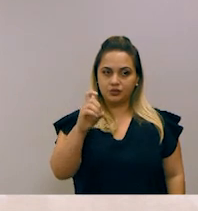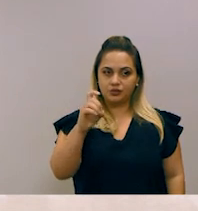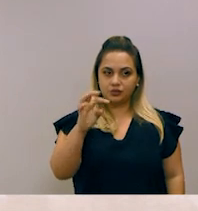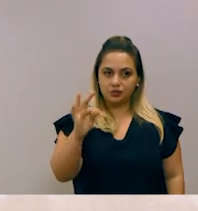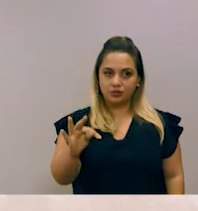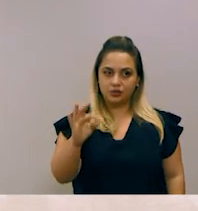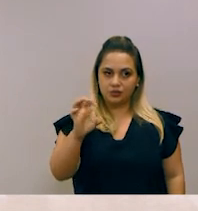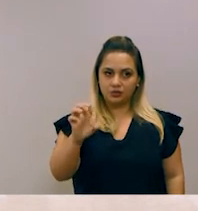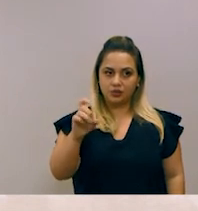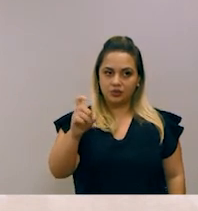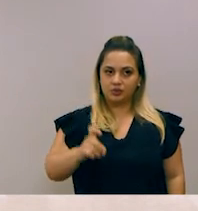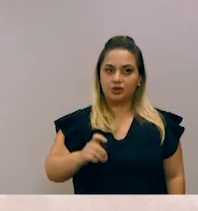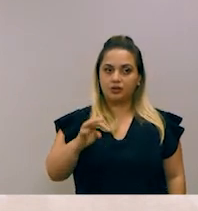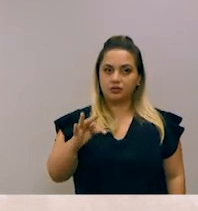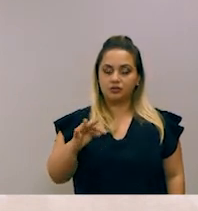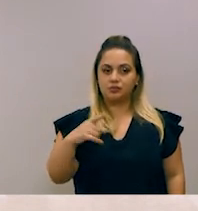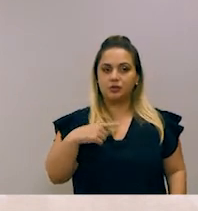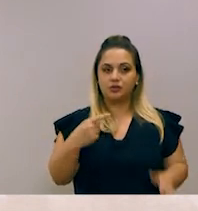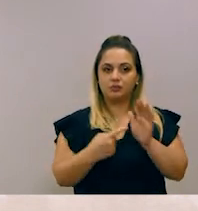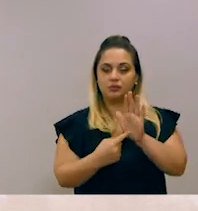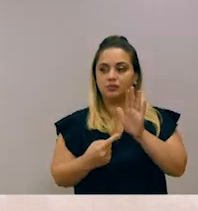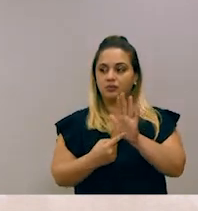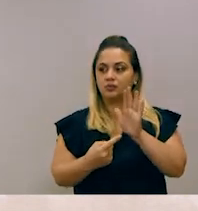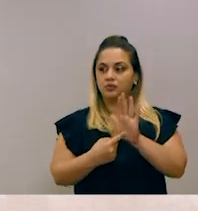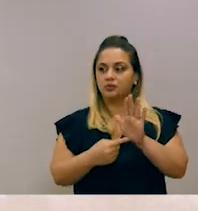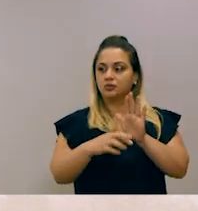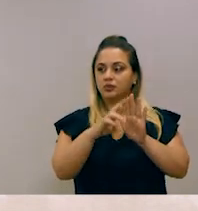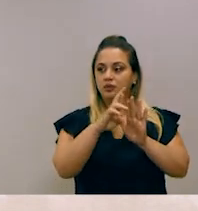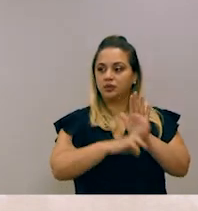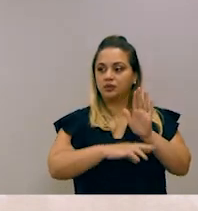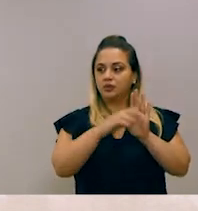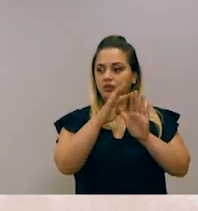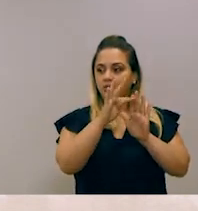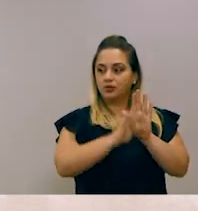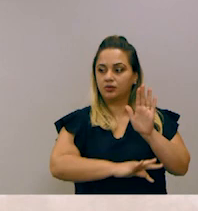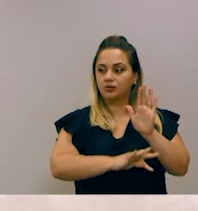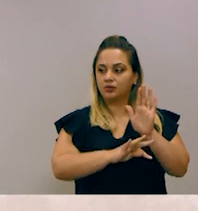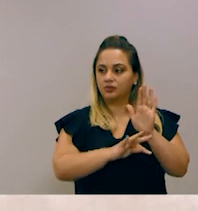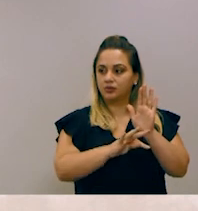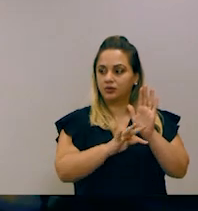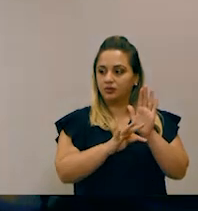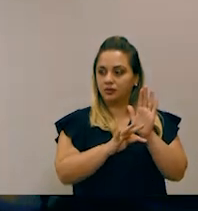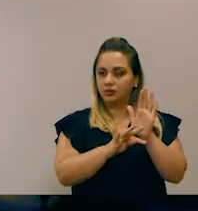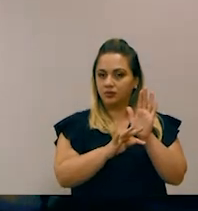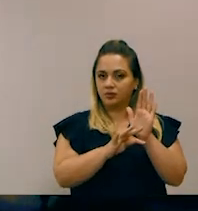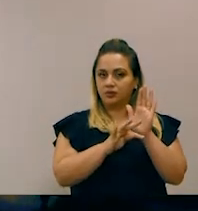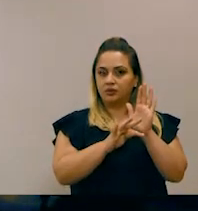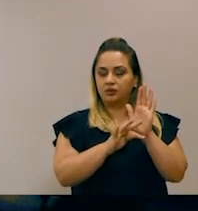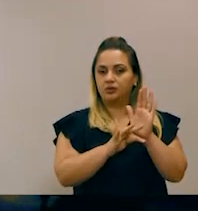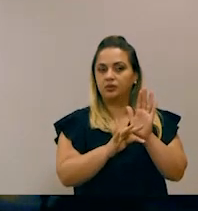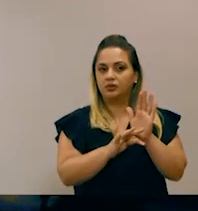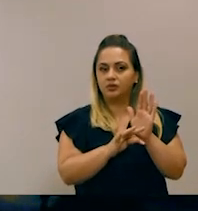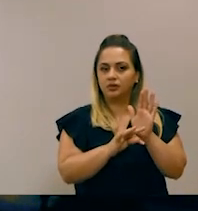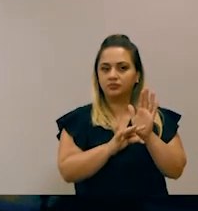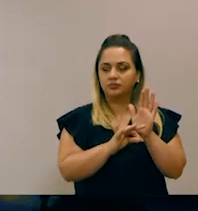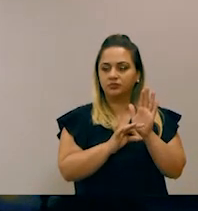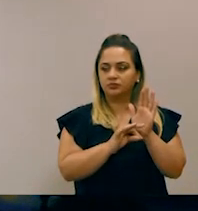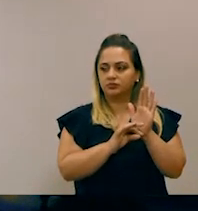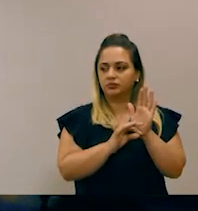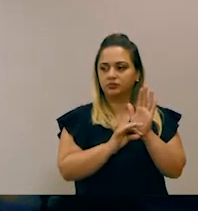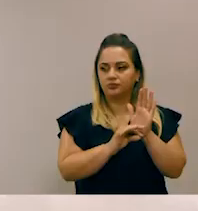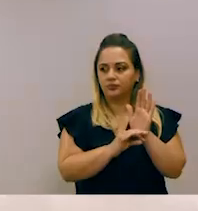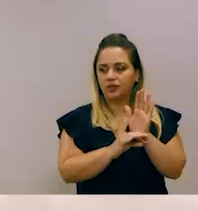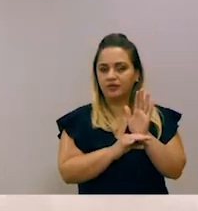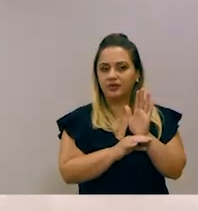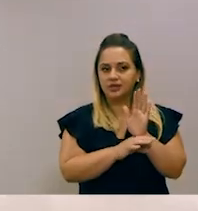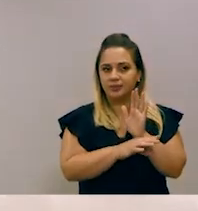TSNE and the dimensionality reduction to present the model in two dimensions. We have this representation in which the